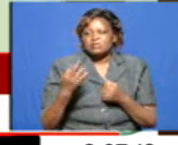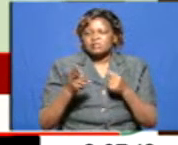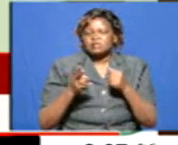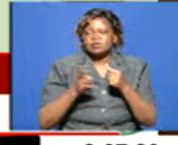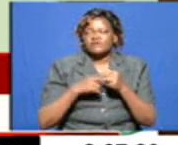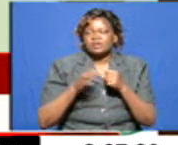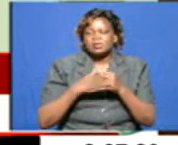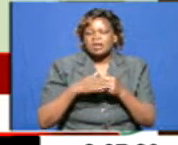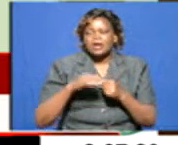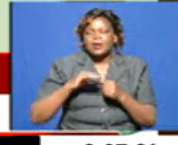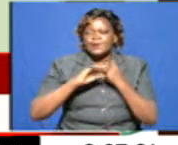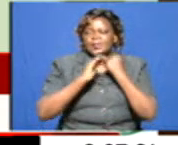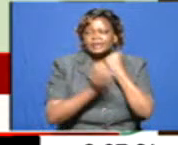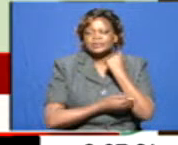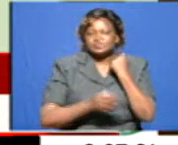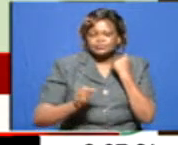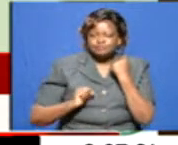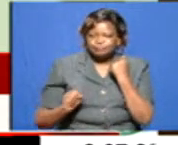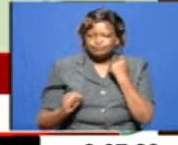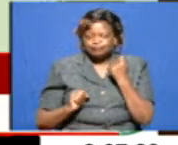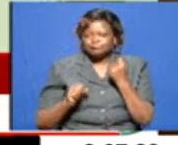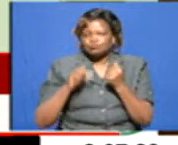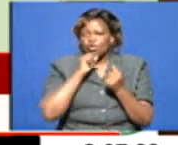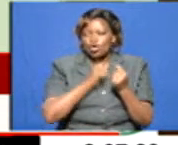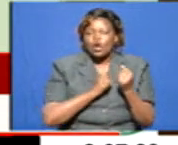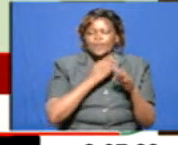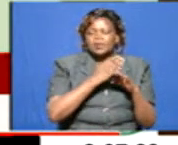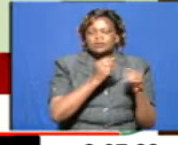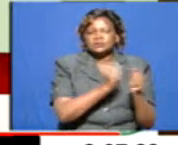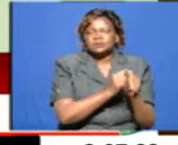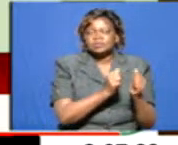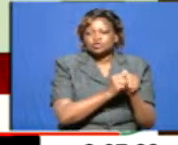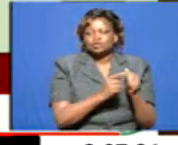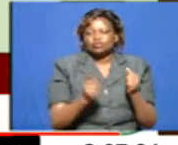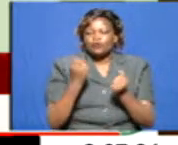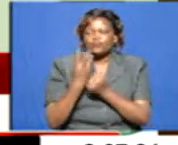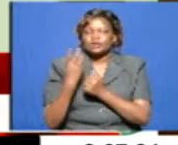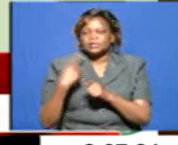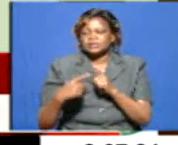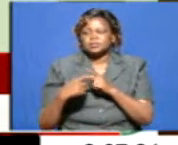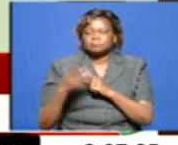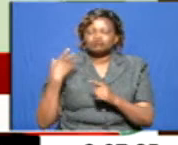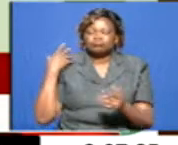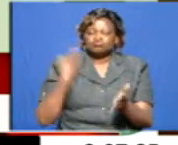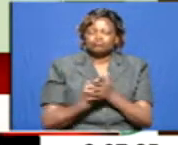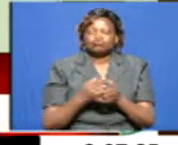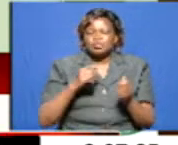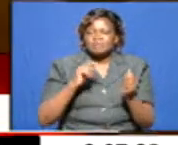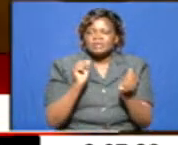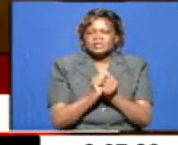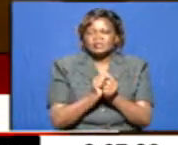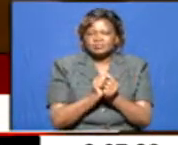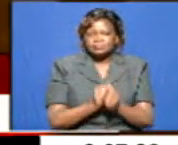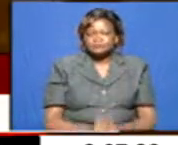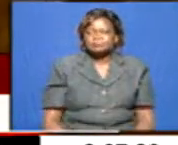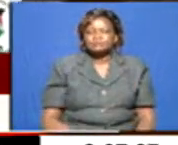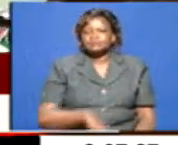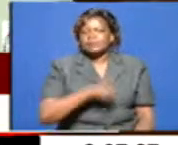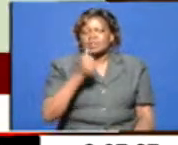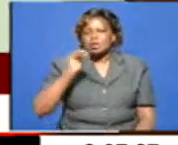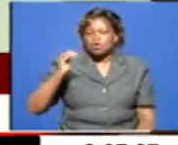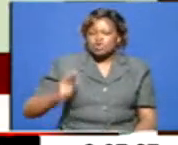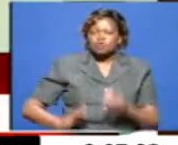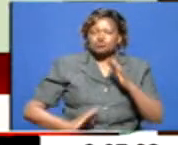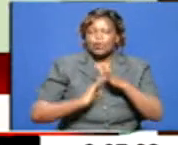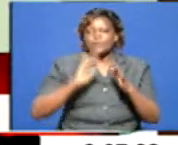2,379 pregnancies of girls aged between 10 and 14 years in the last 10 months. The other counties in the top